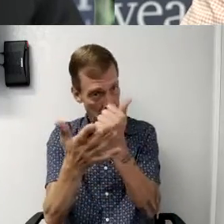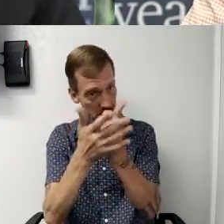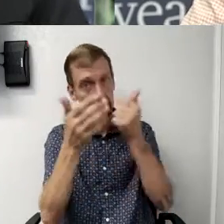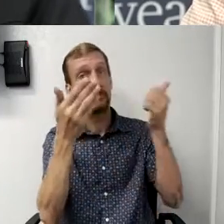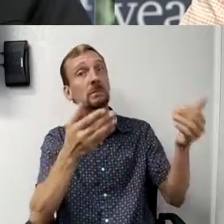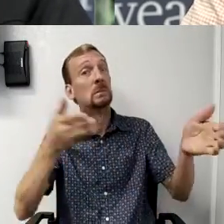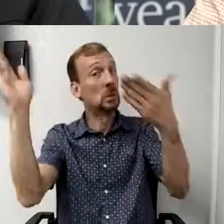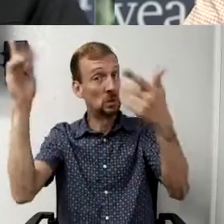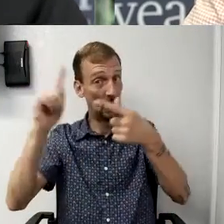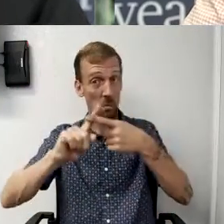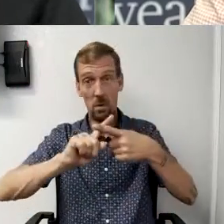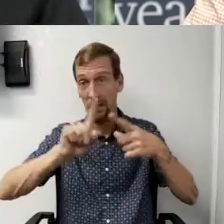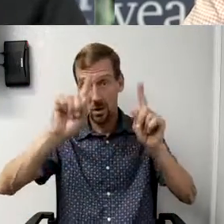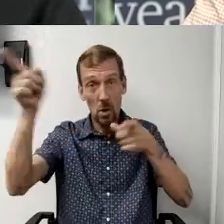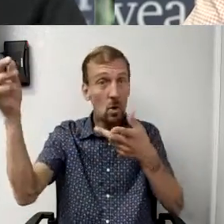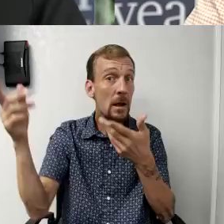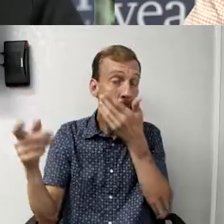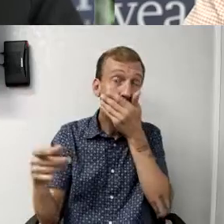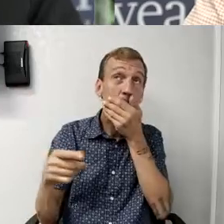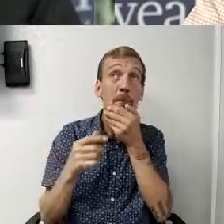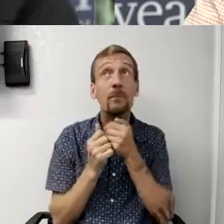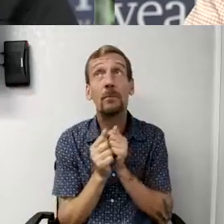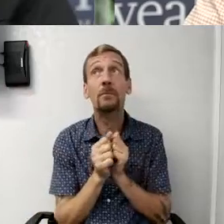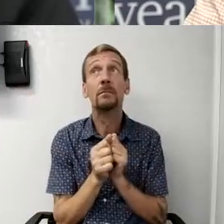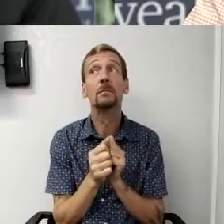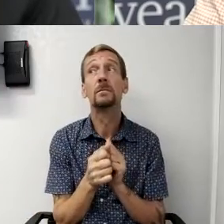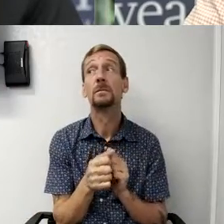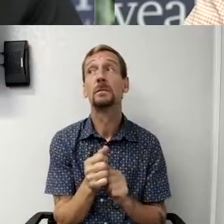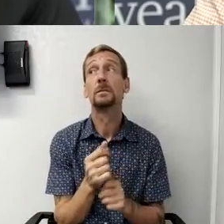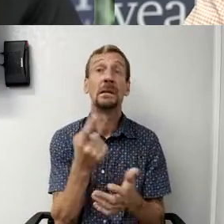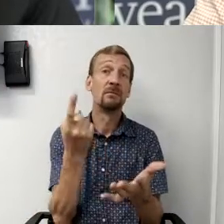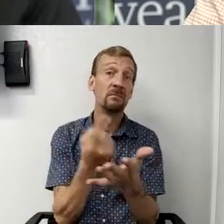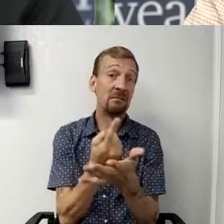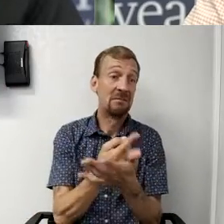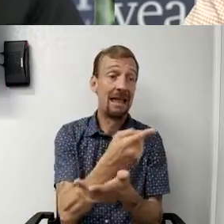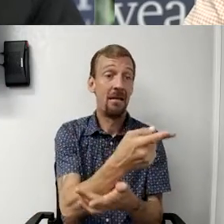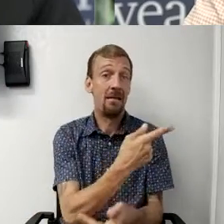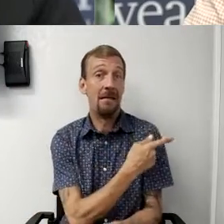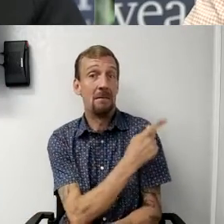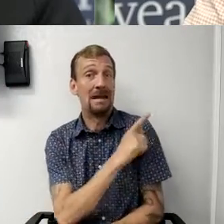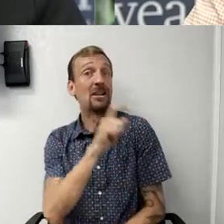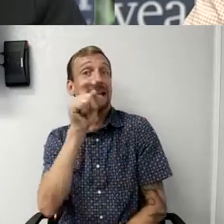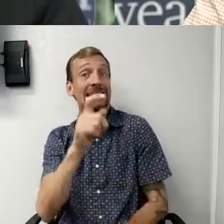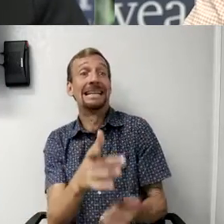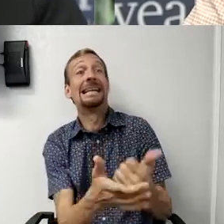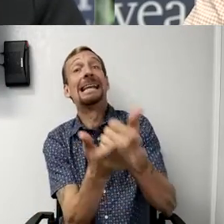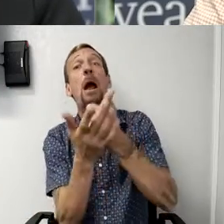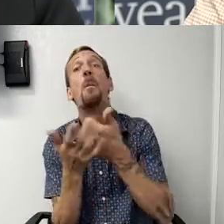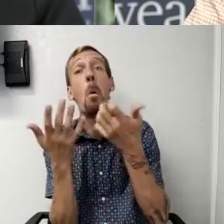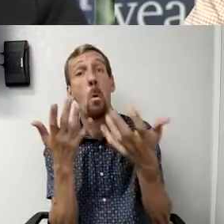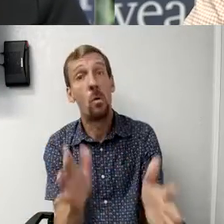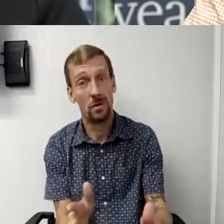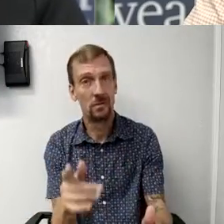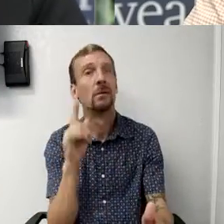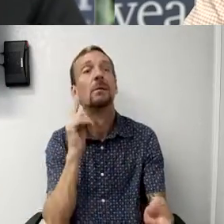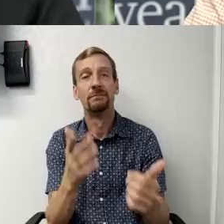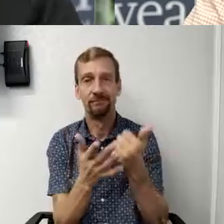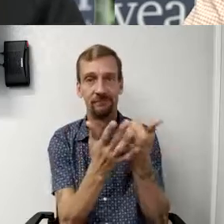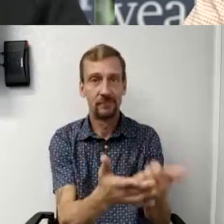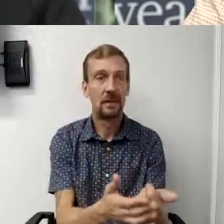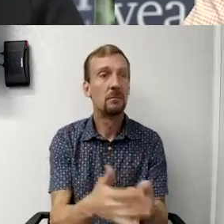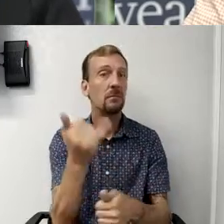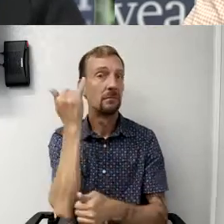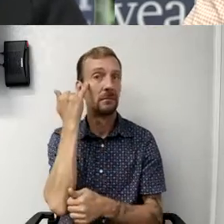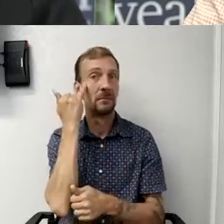them, if the person hasn't already reached out for medical help. And then once the patient has met either